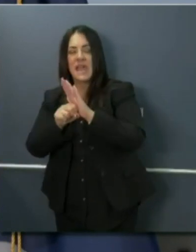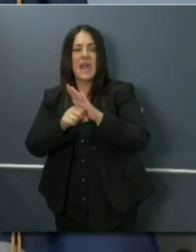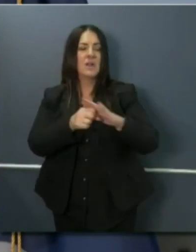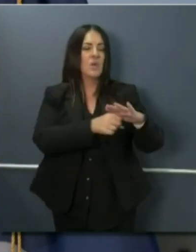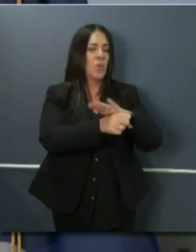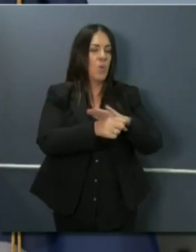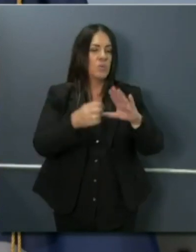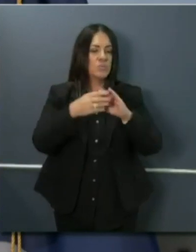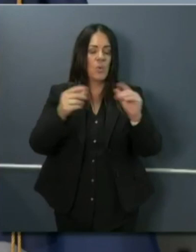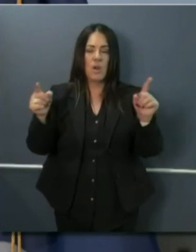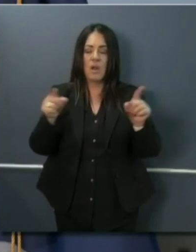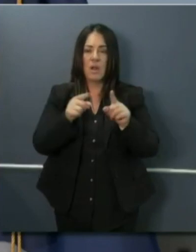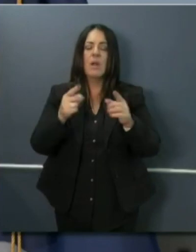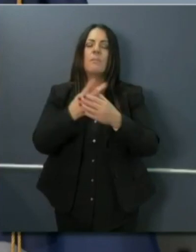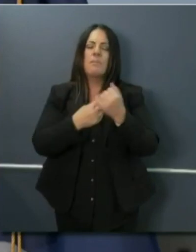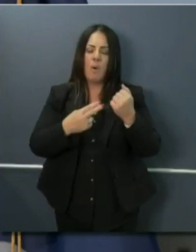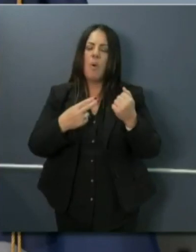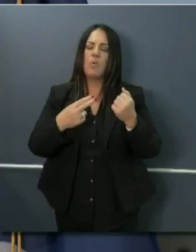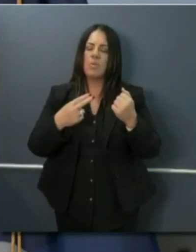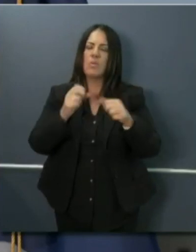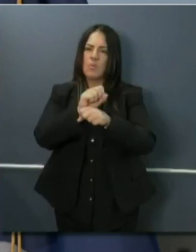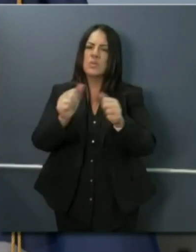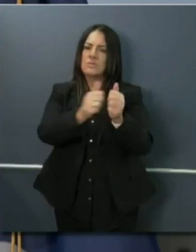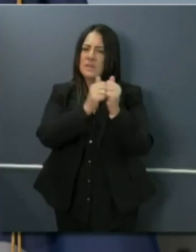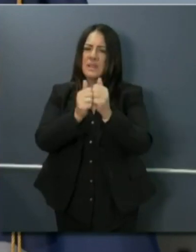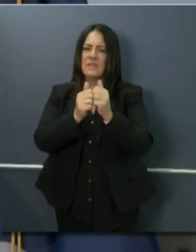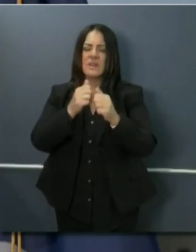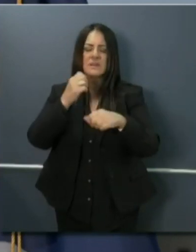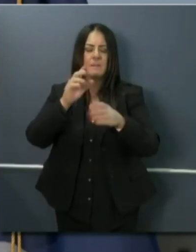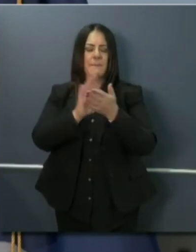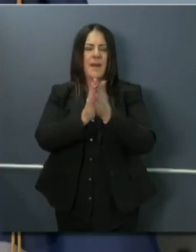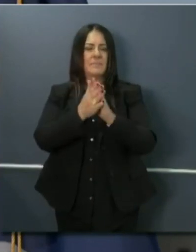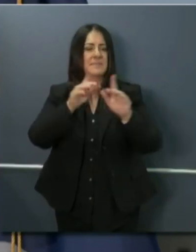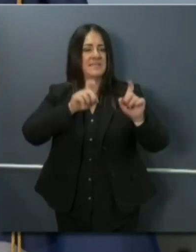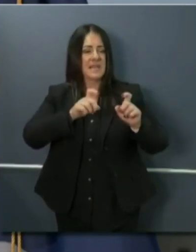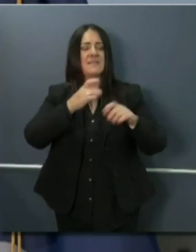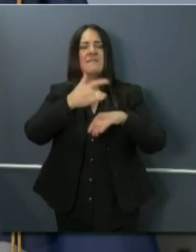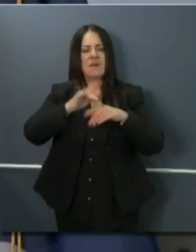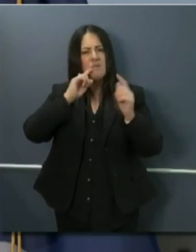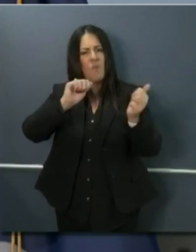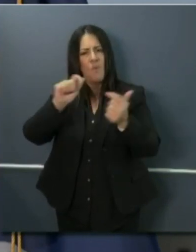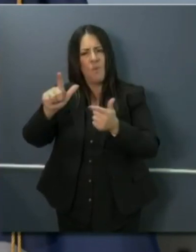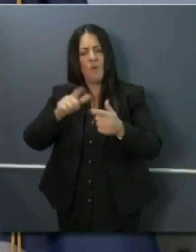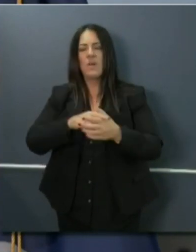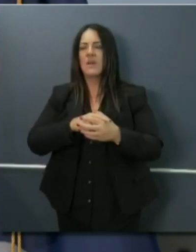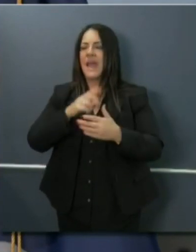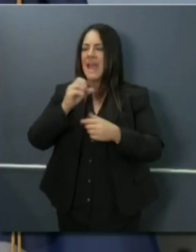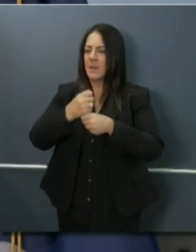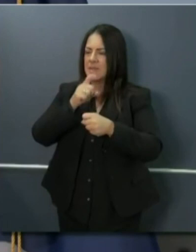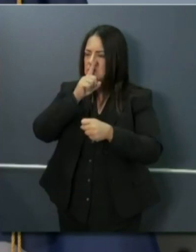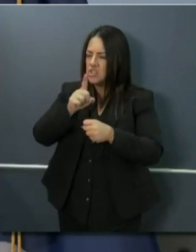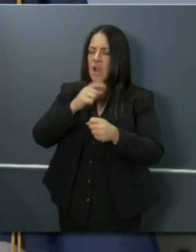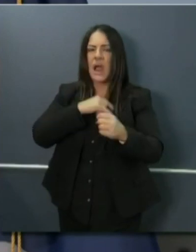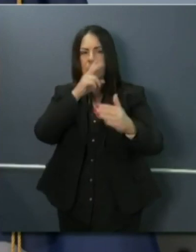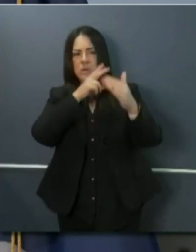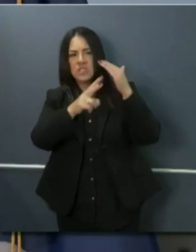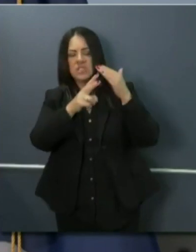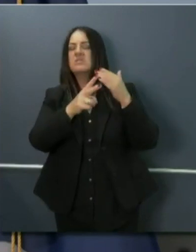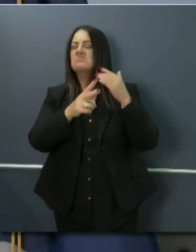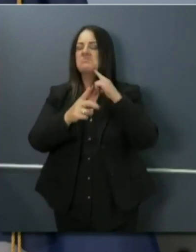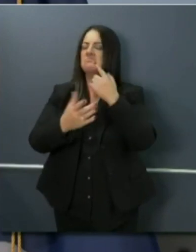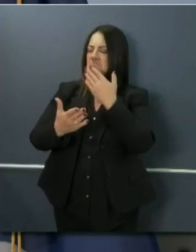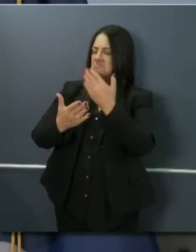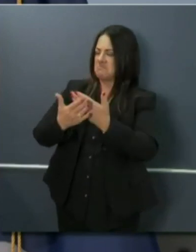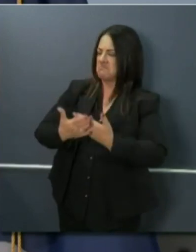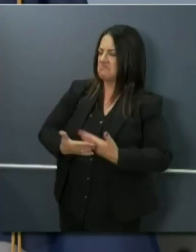up an enormous amount of testing available to all Californians so that our projections can be validated and we can look into the